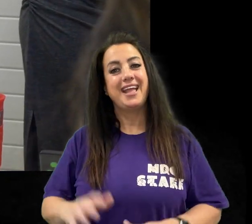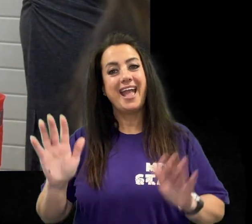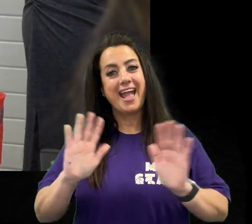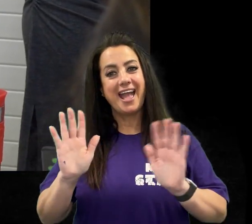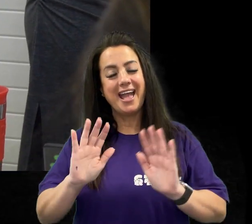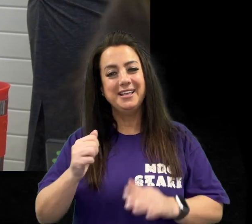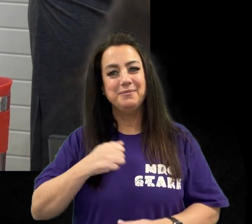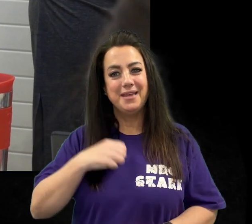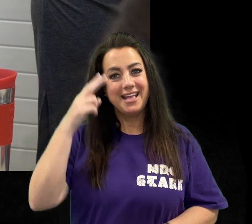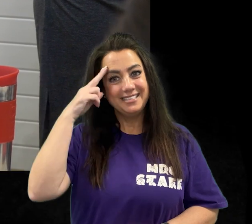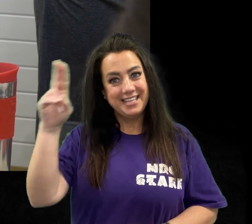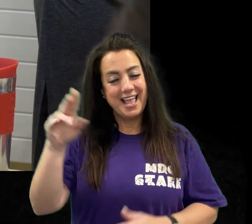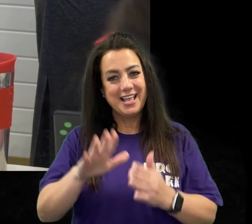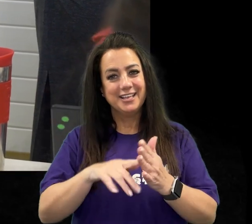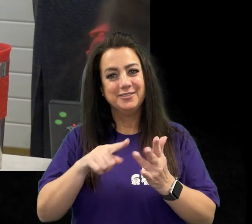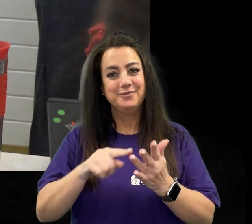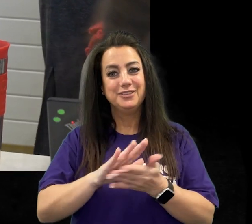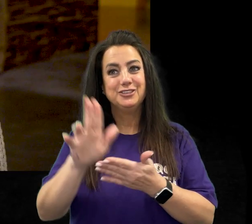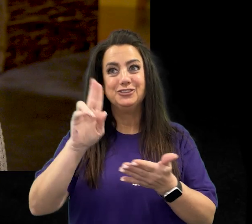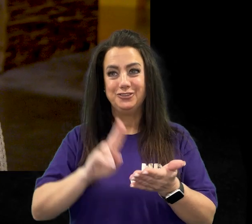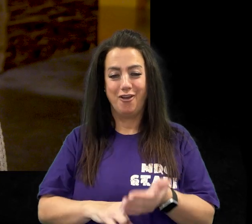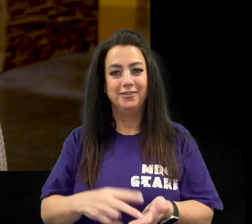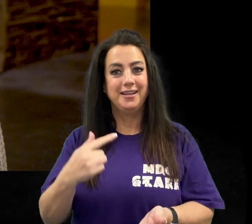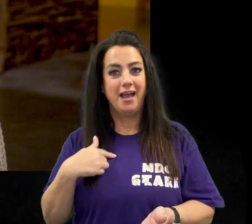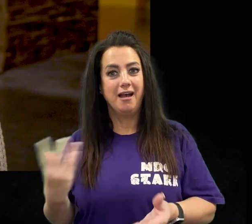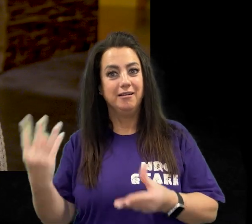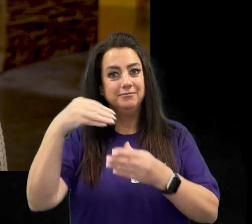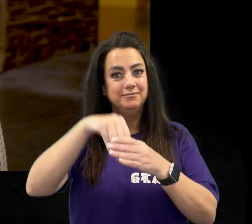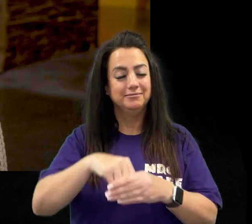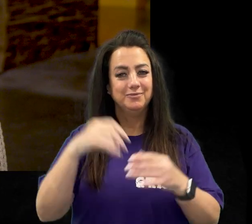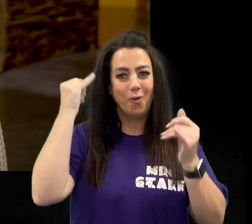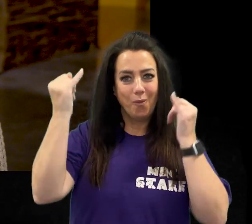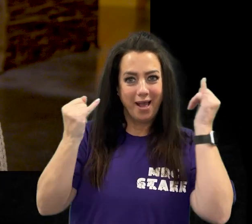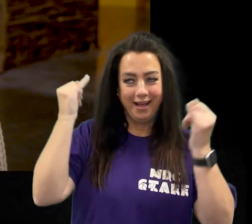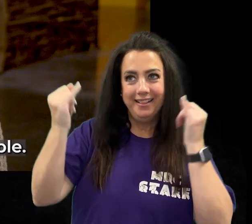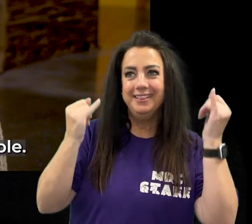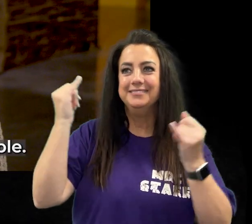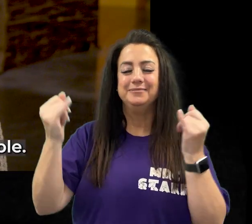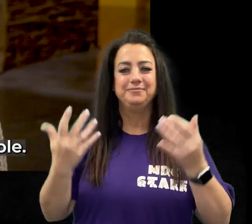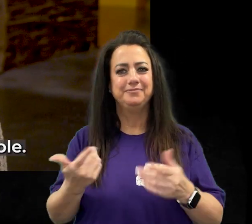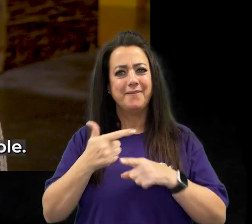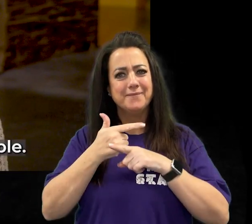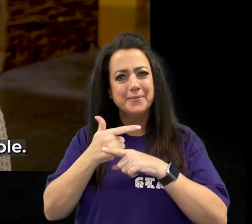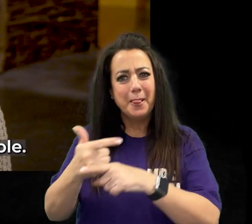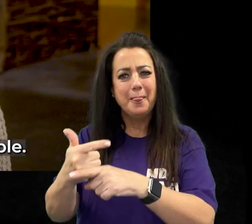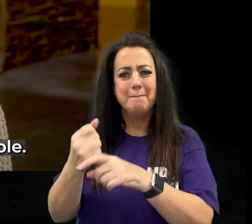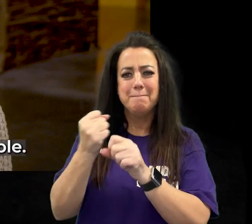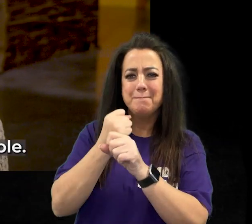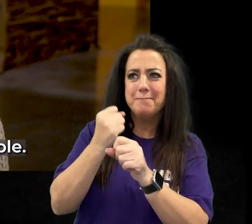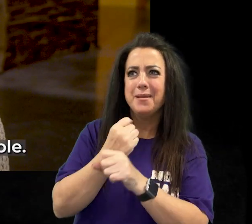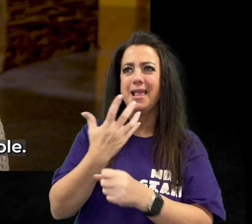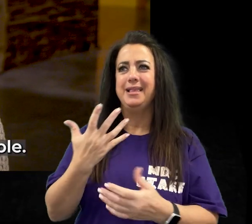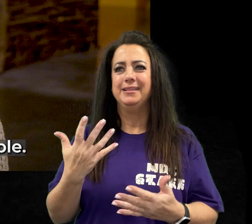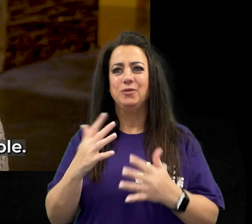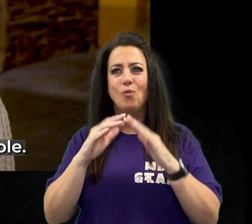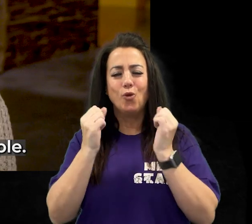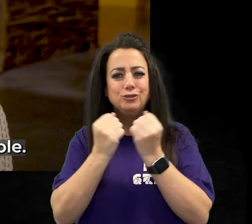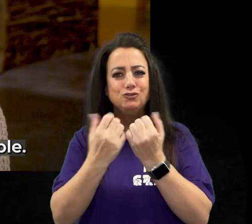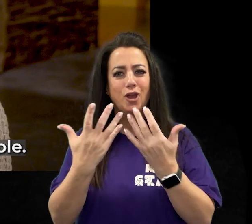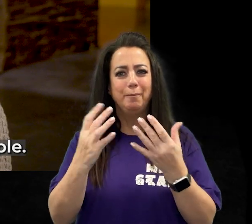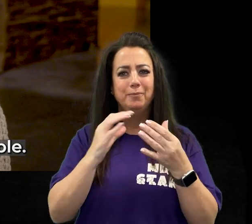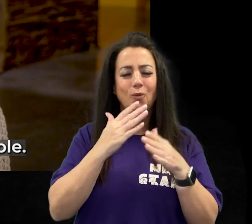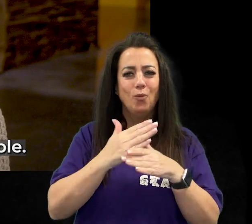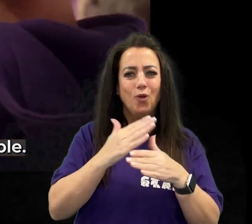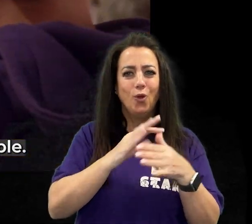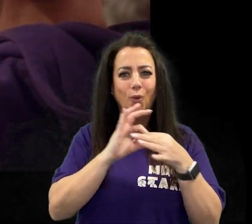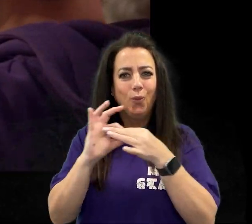Hi, my name's John. I am part of the Wild filmmaking workshop, working